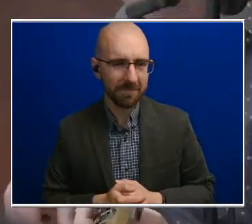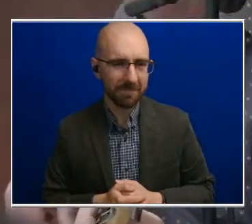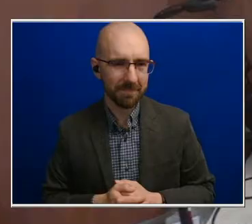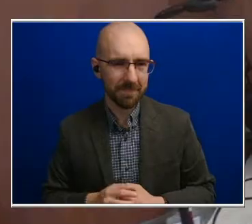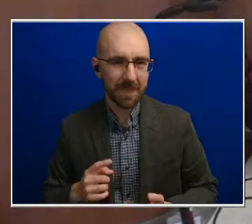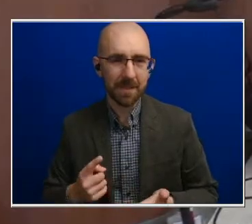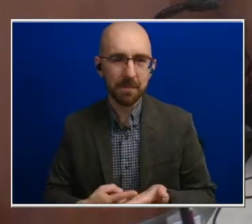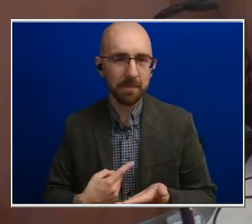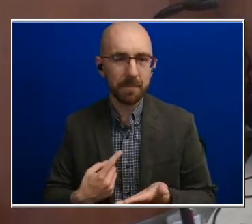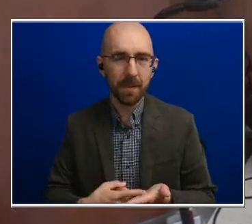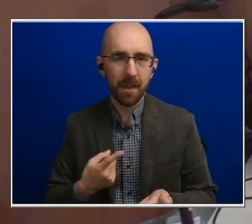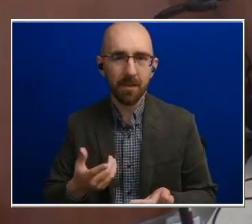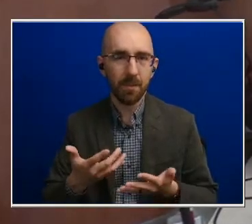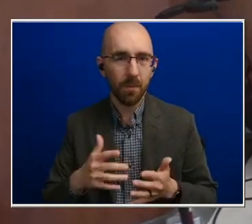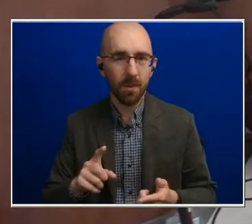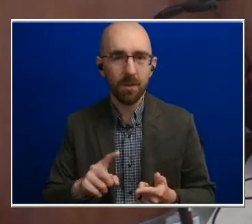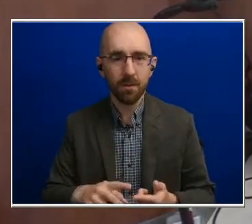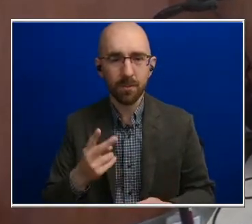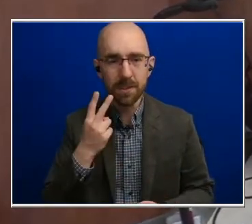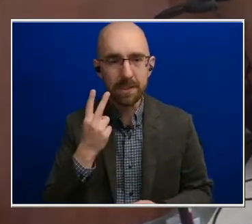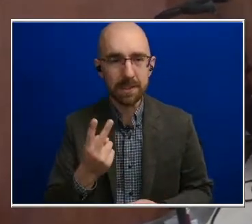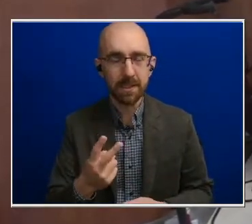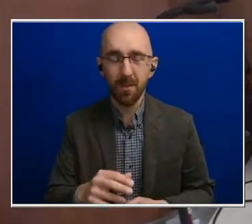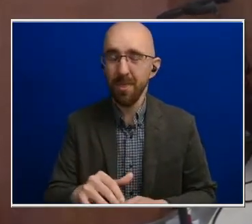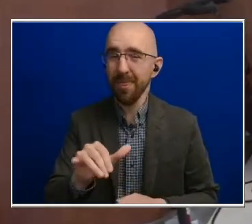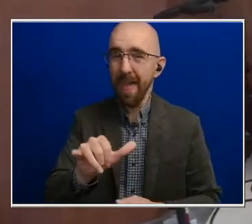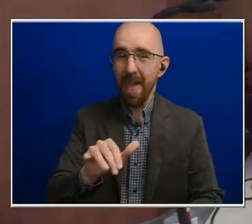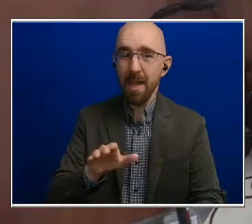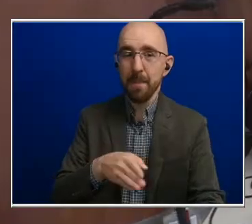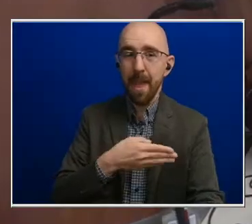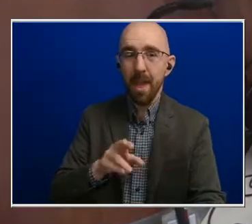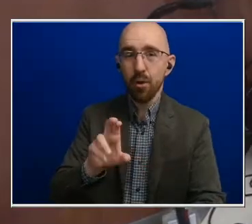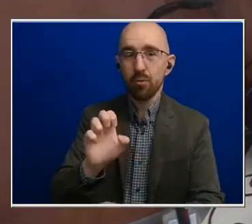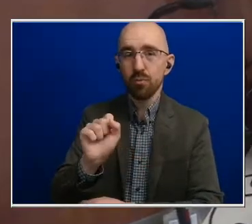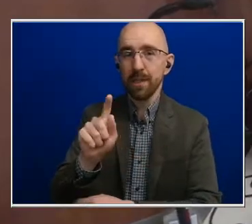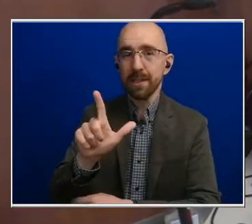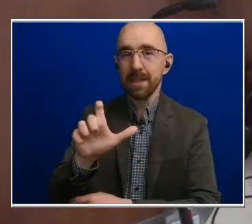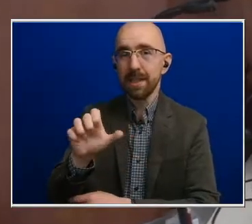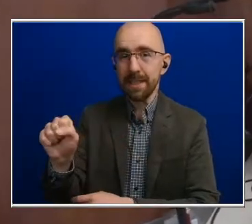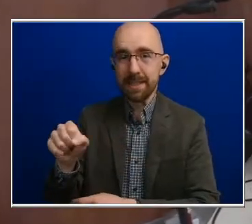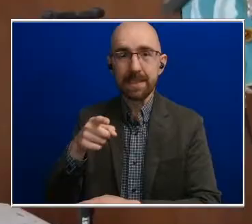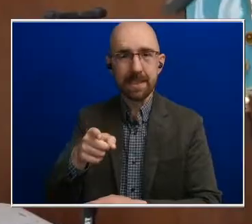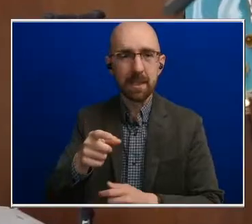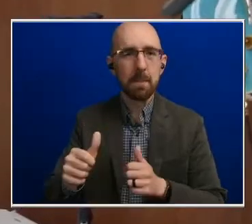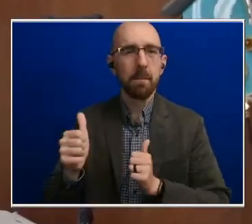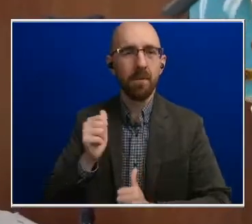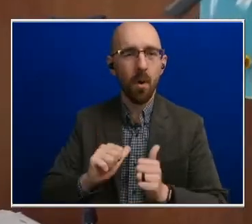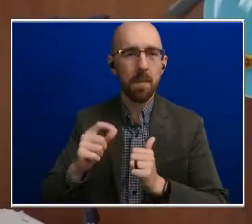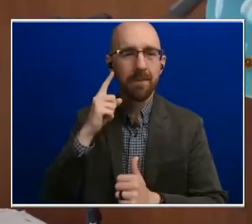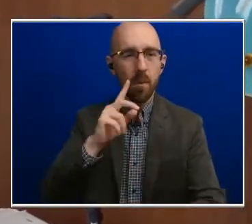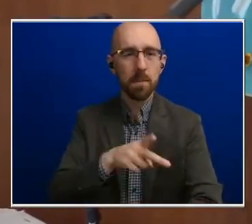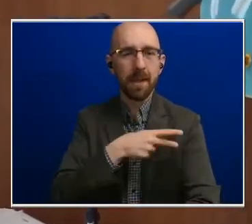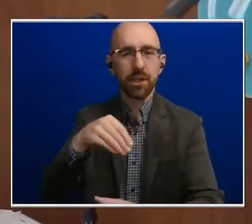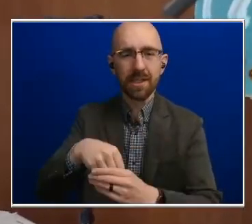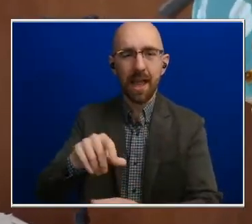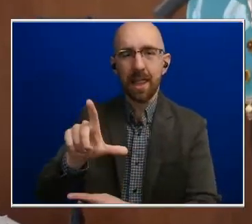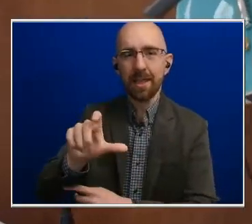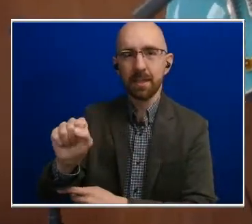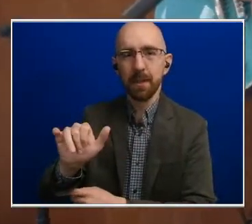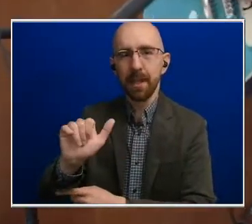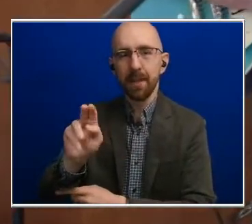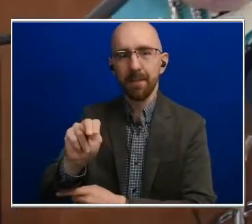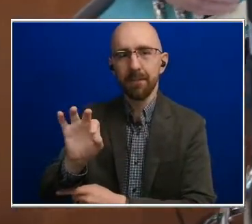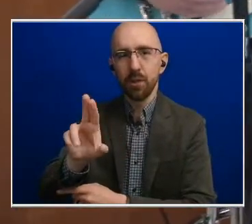see. So that is the band Restless performing for patients inside our Lee Summit Infusion Clinic, treating mostly